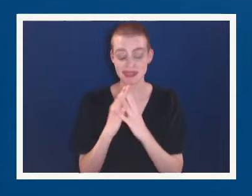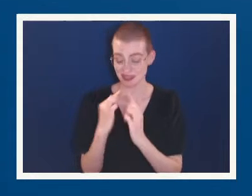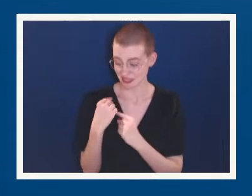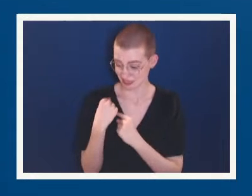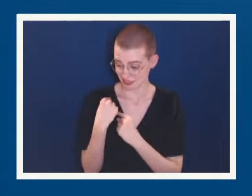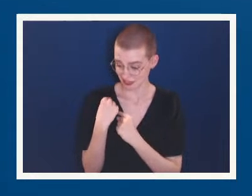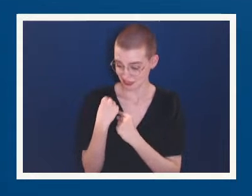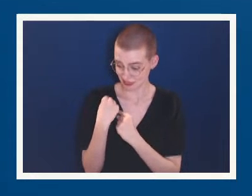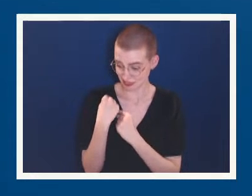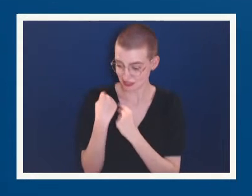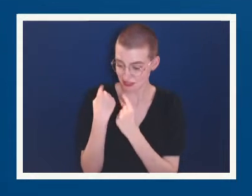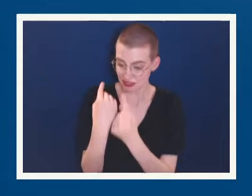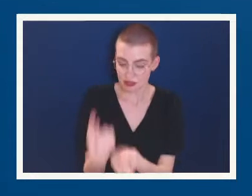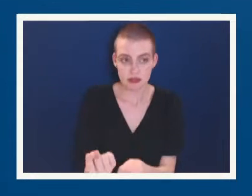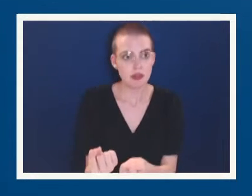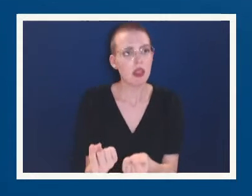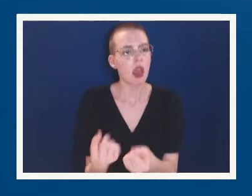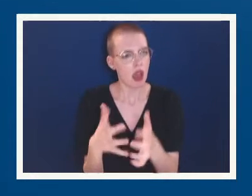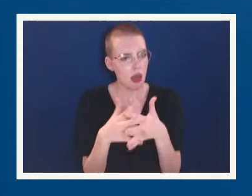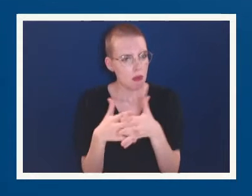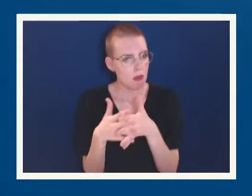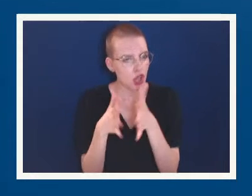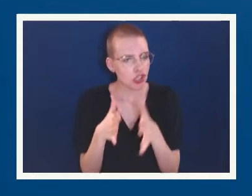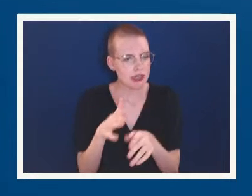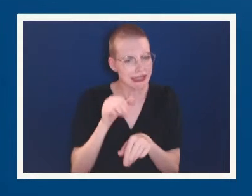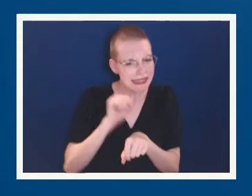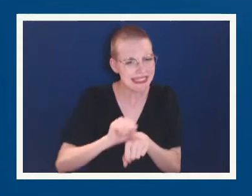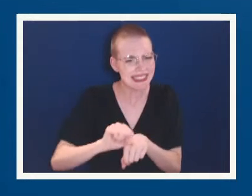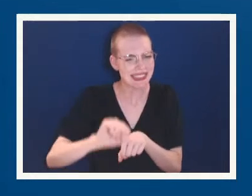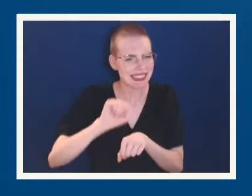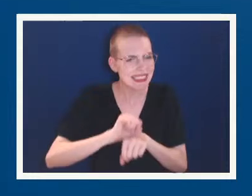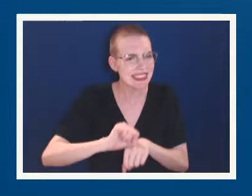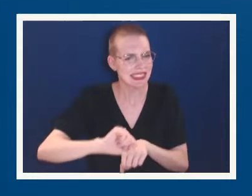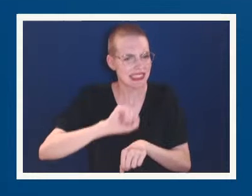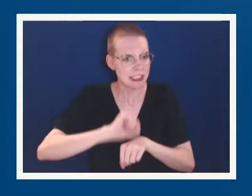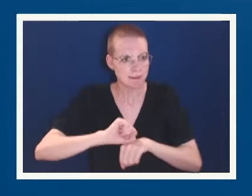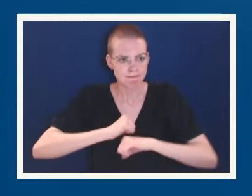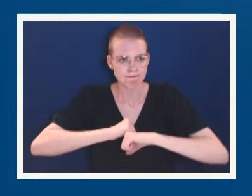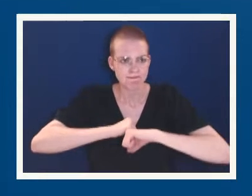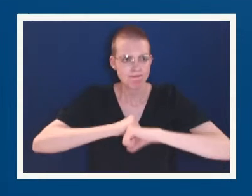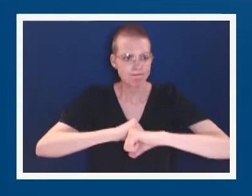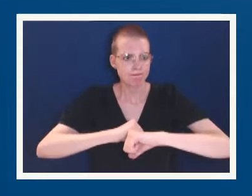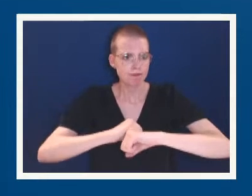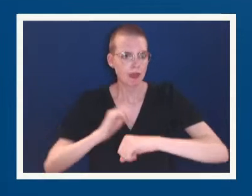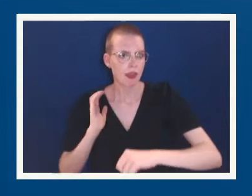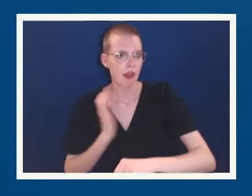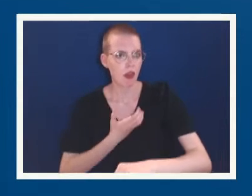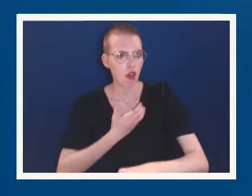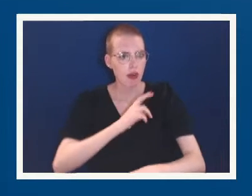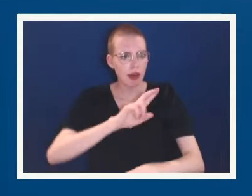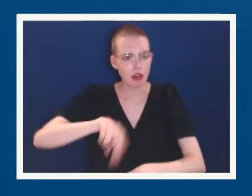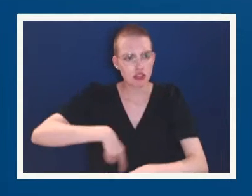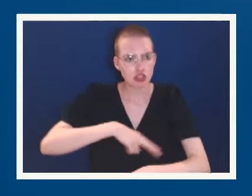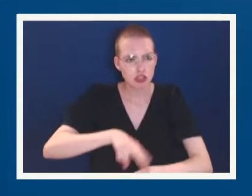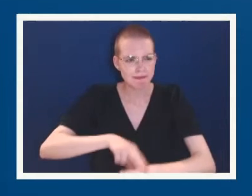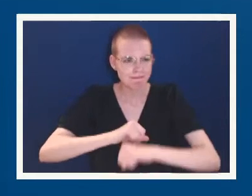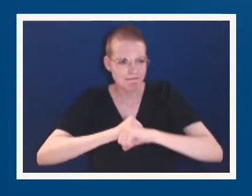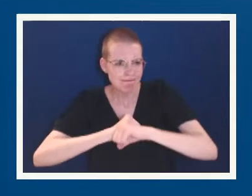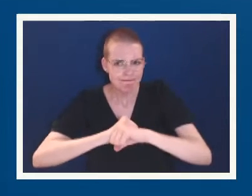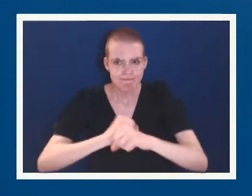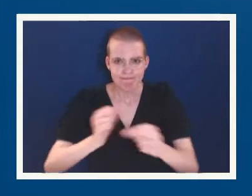done the hard work to perfect our union. We've done the hard work to move the ball